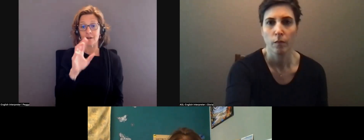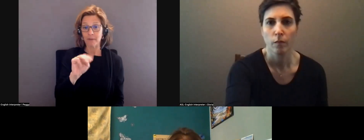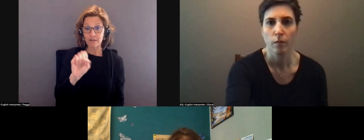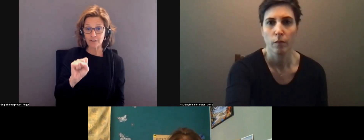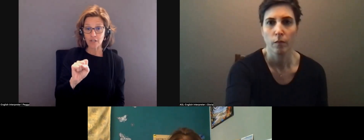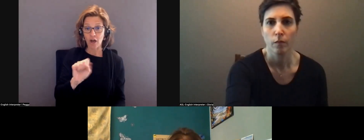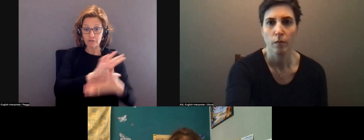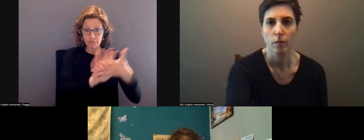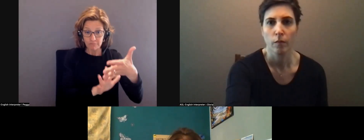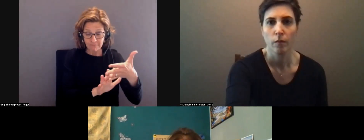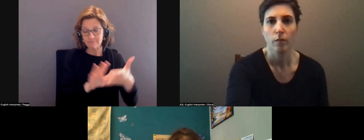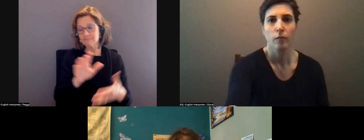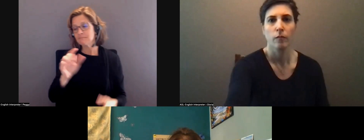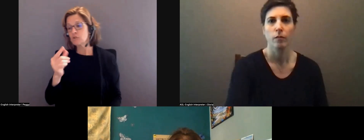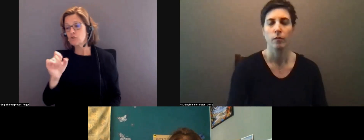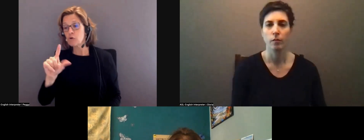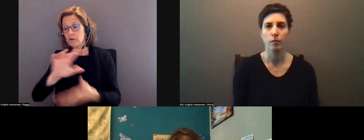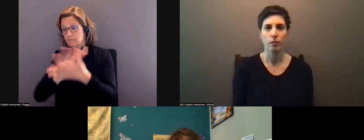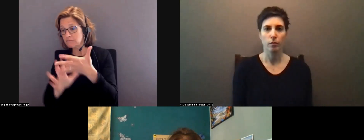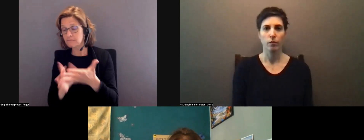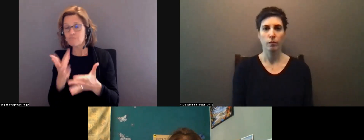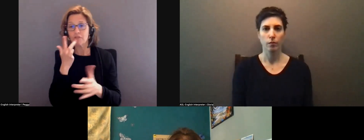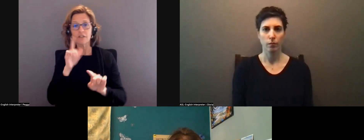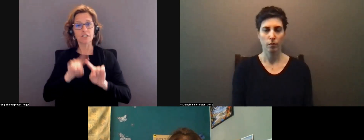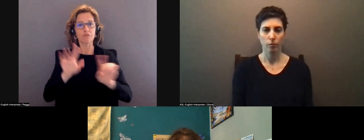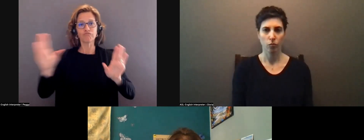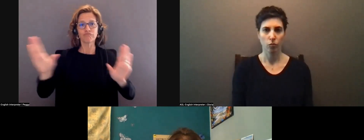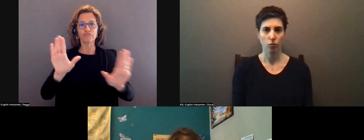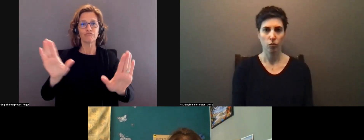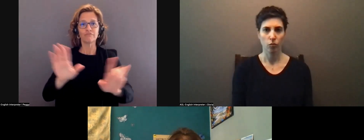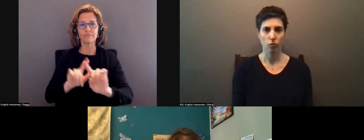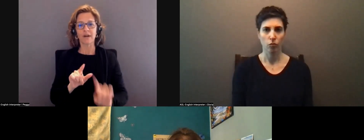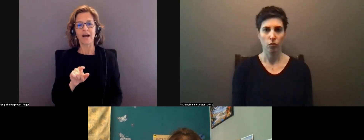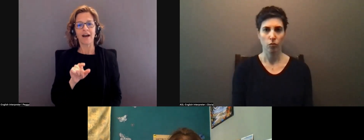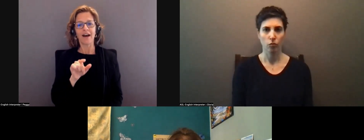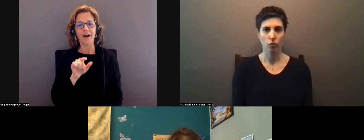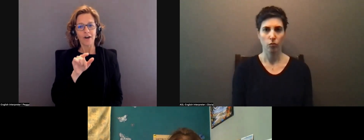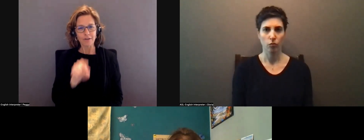the Google suite, and see how you've been able to tap into the different